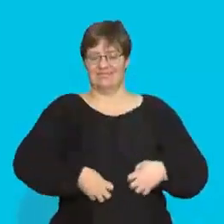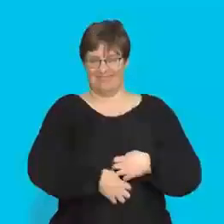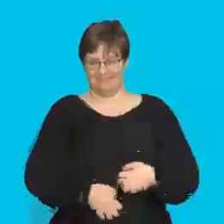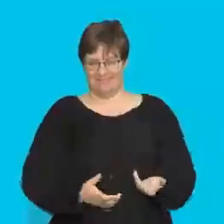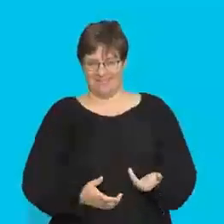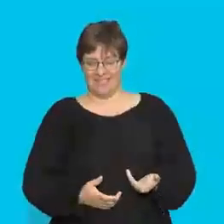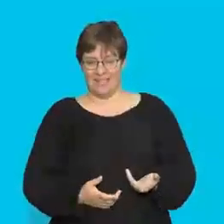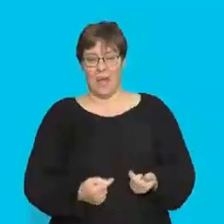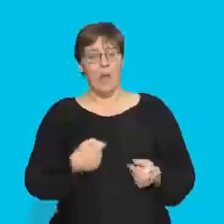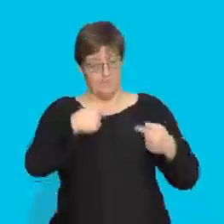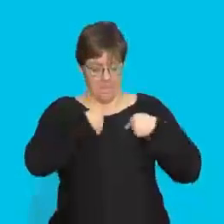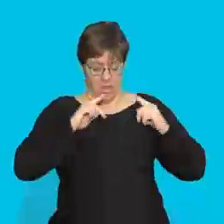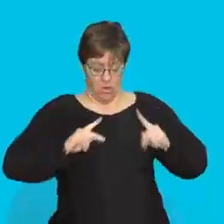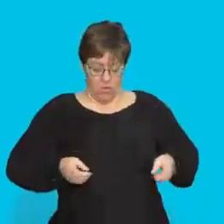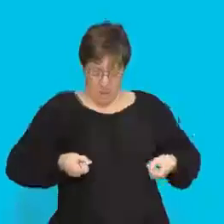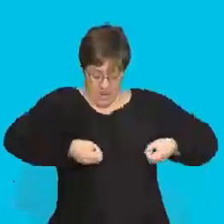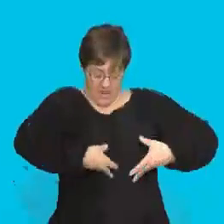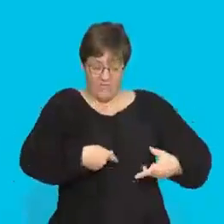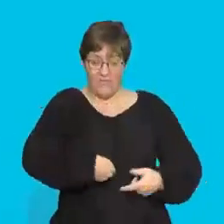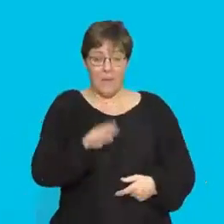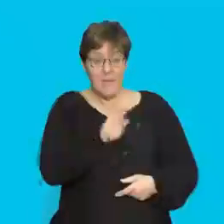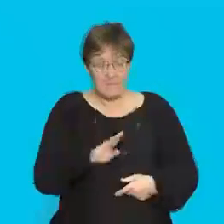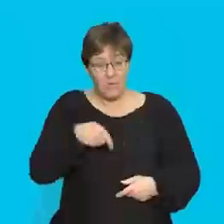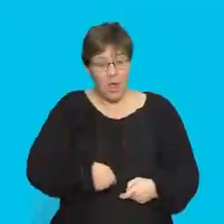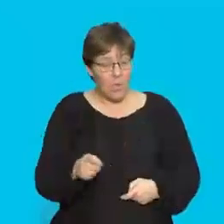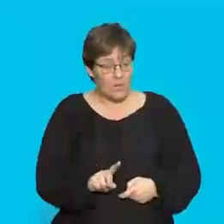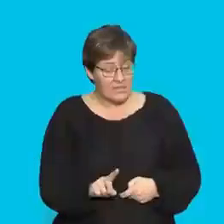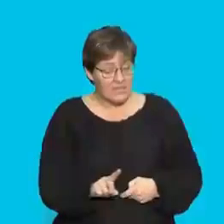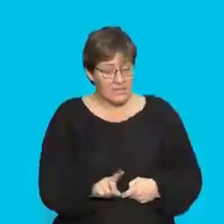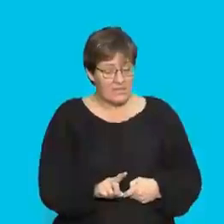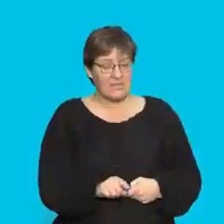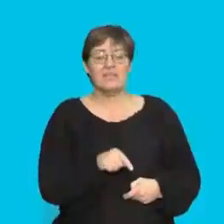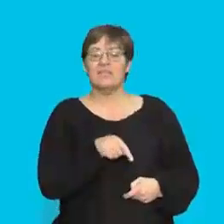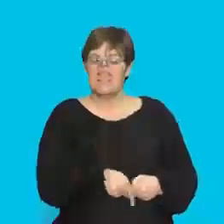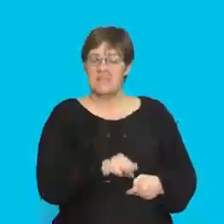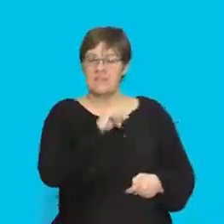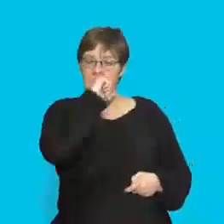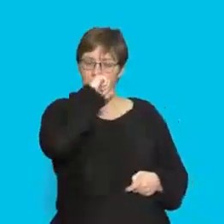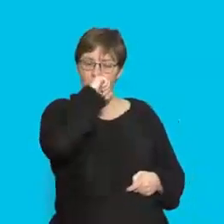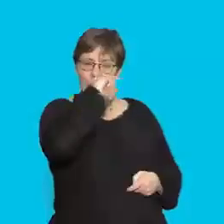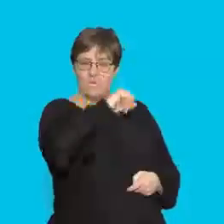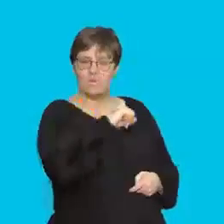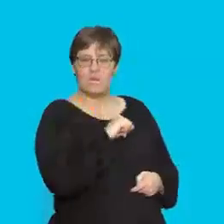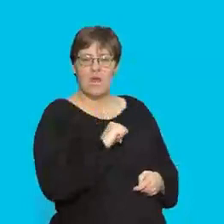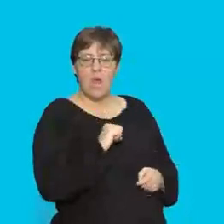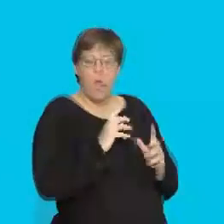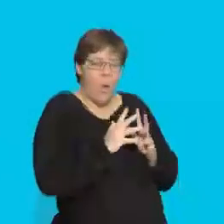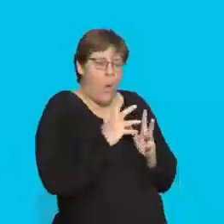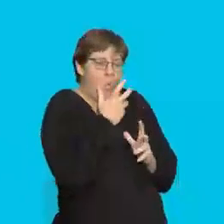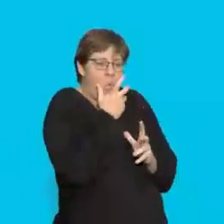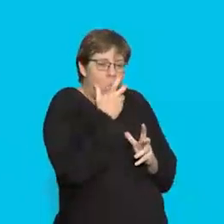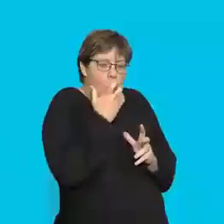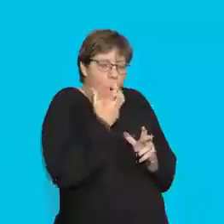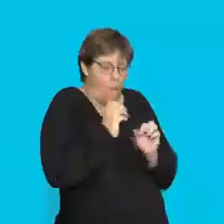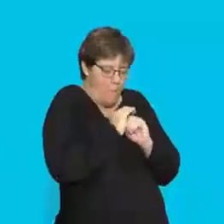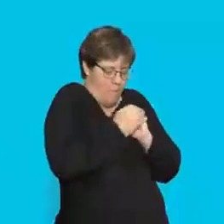food. And in return, what have you got? The bacteria are in a lovely, dark,